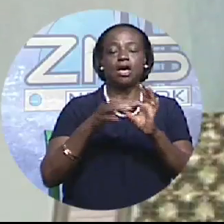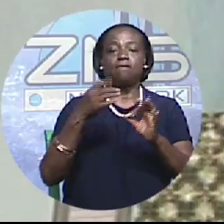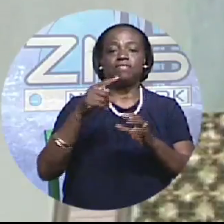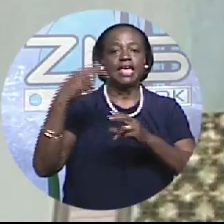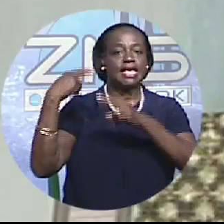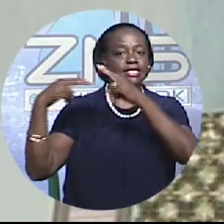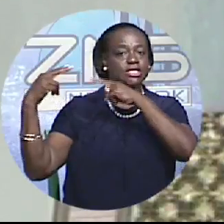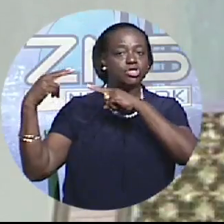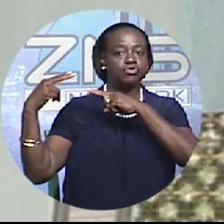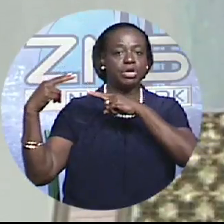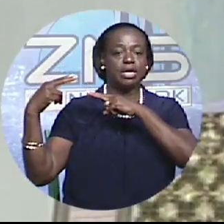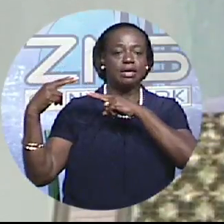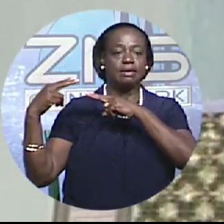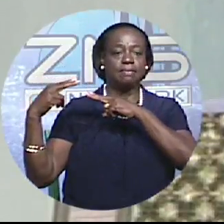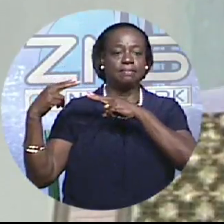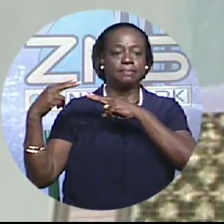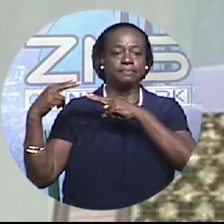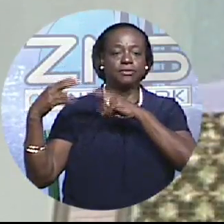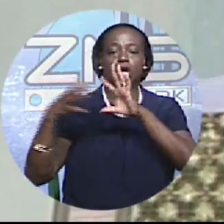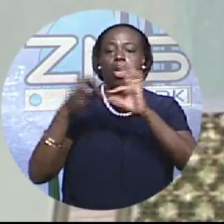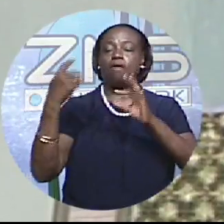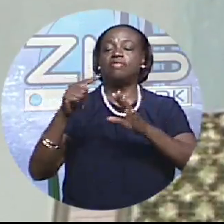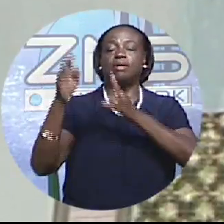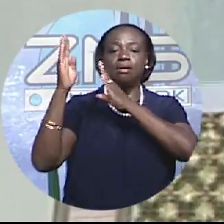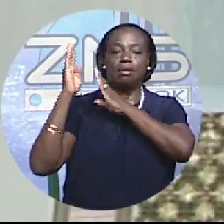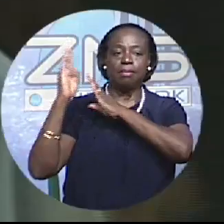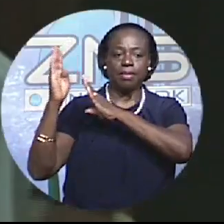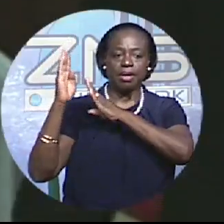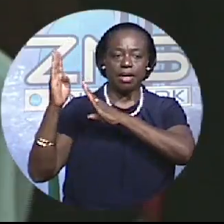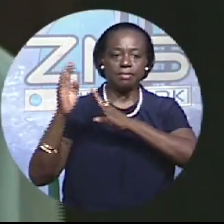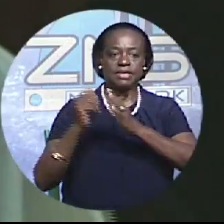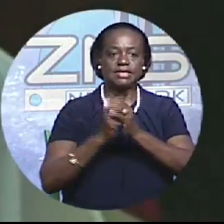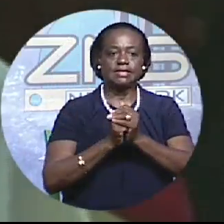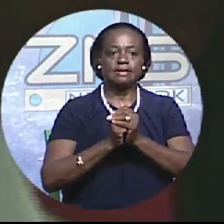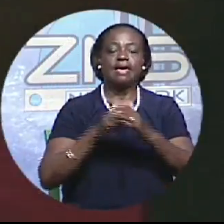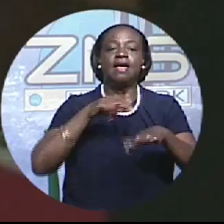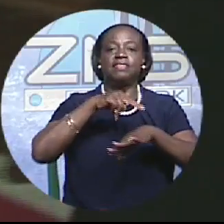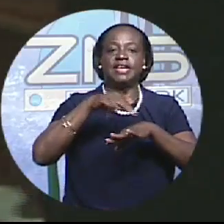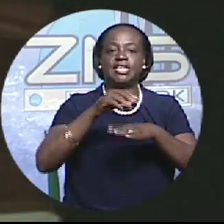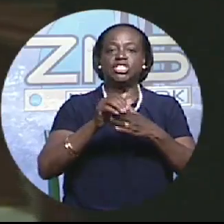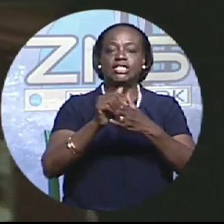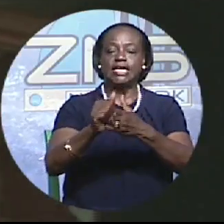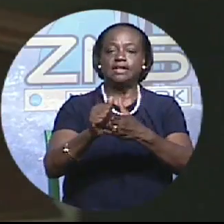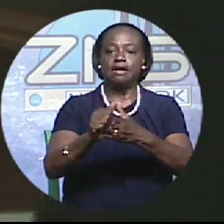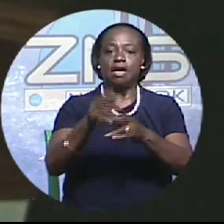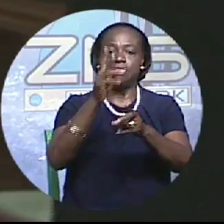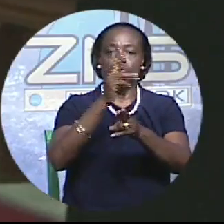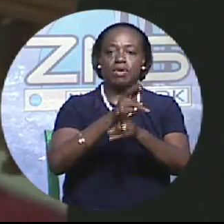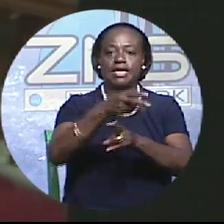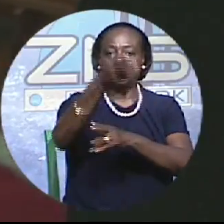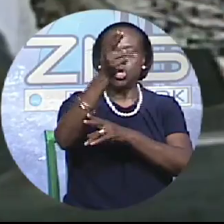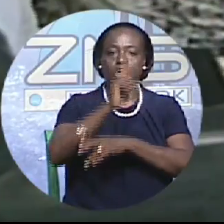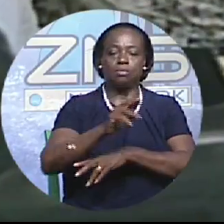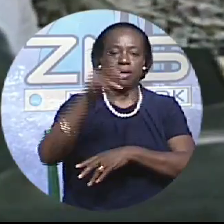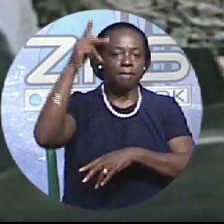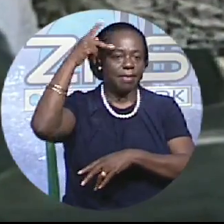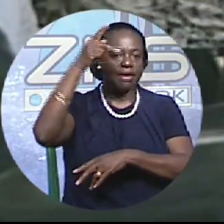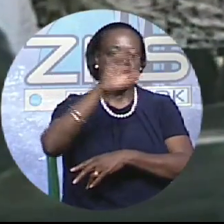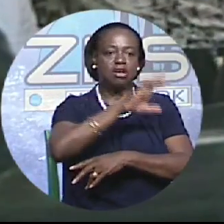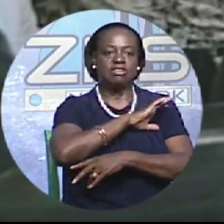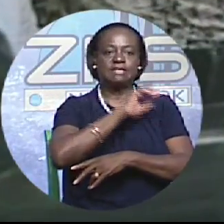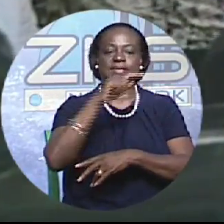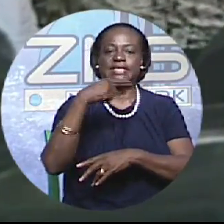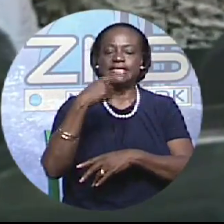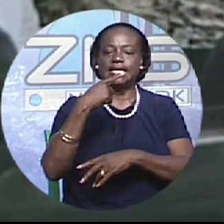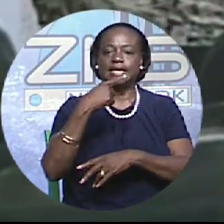the history of the Bahamas. The nation's leader, the Right Honorable Perry Christie, told those in attendance